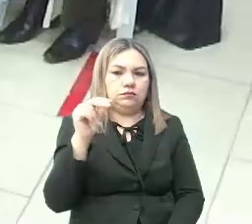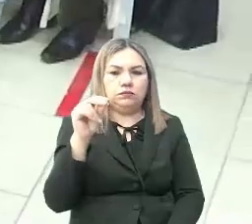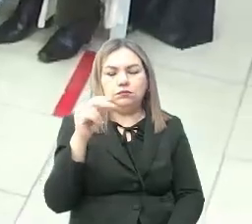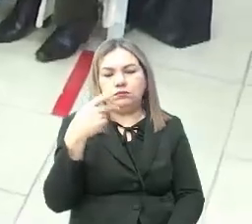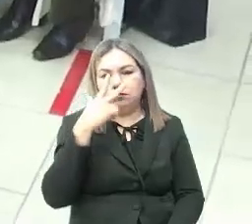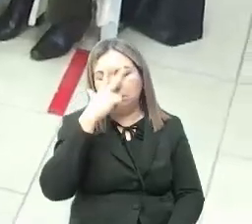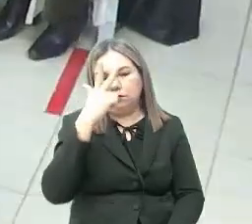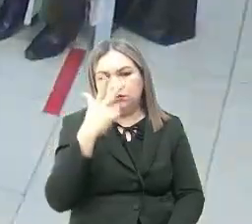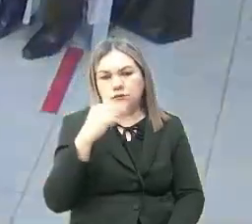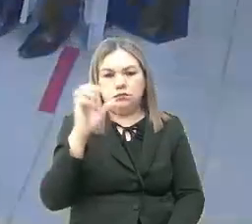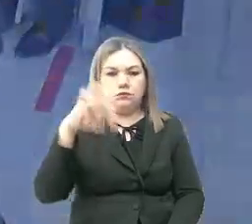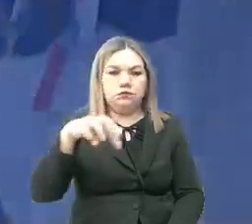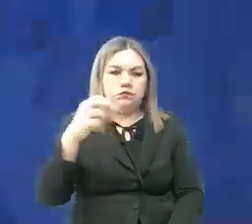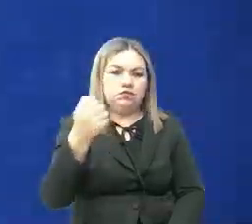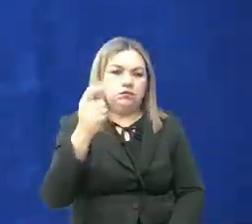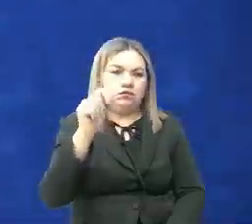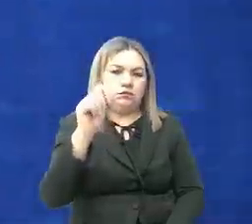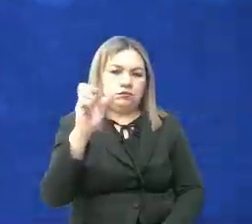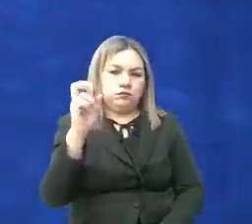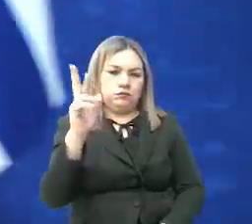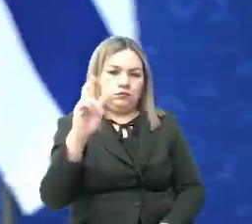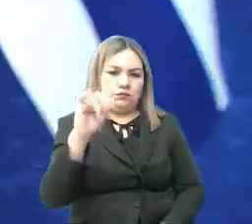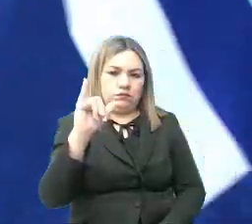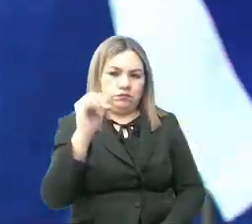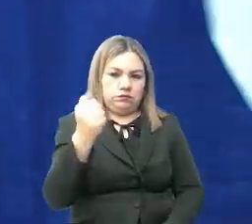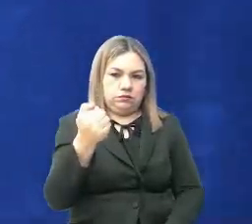What do we need to do?